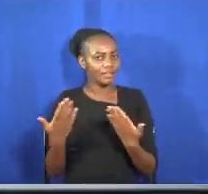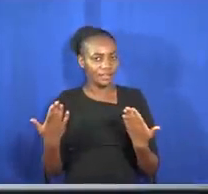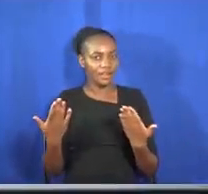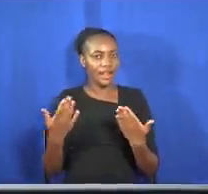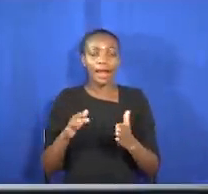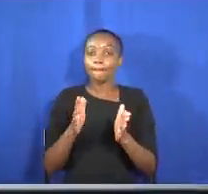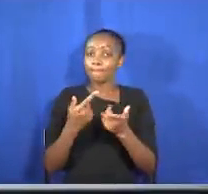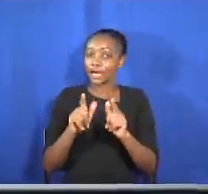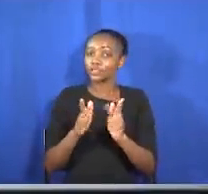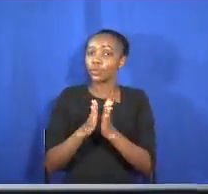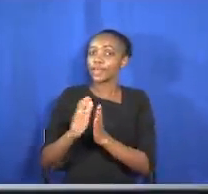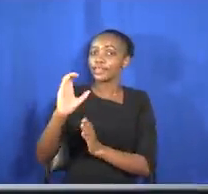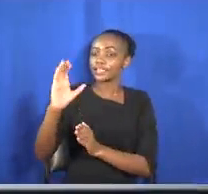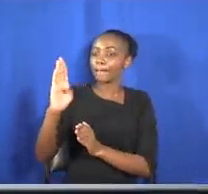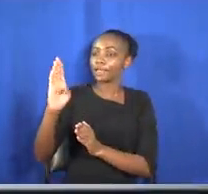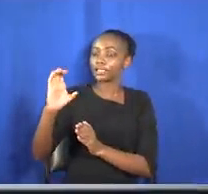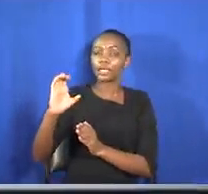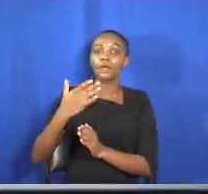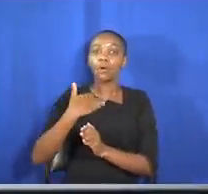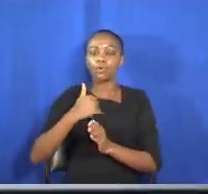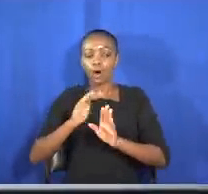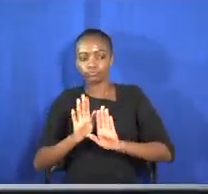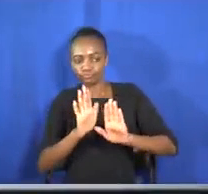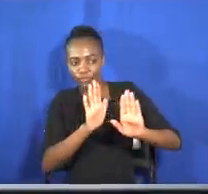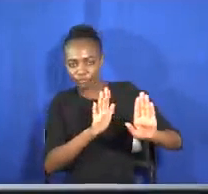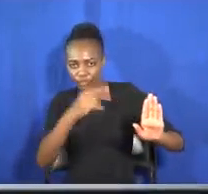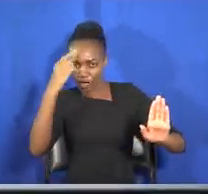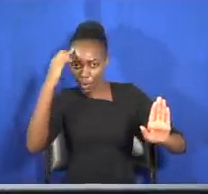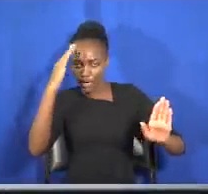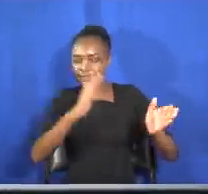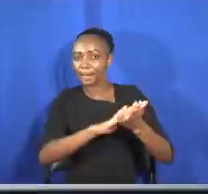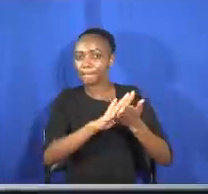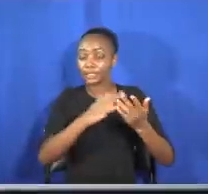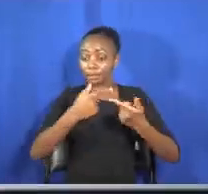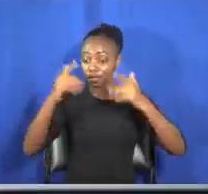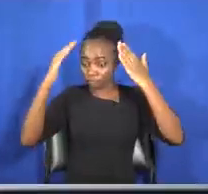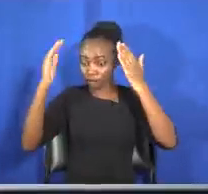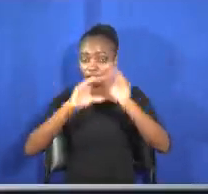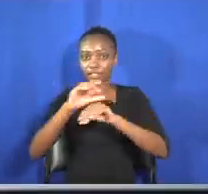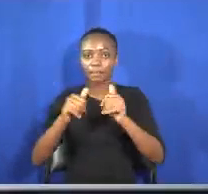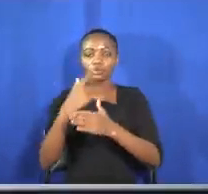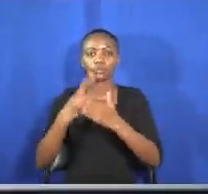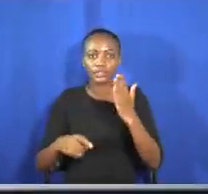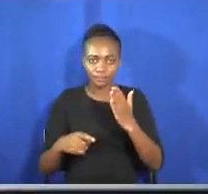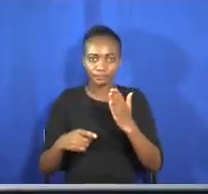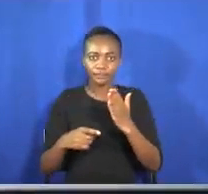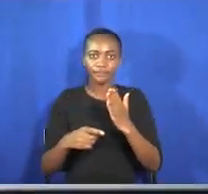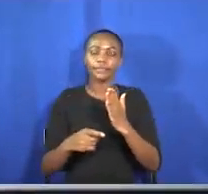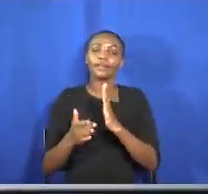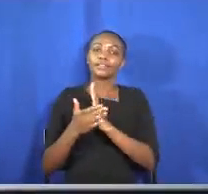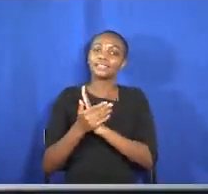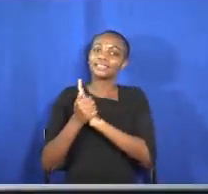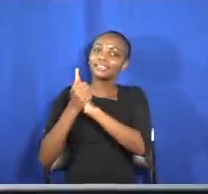activity. So with CBC, we are moving away from knowledge-based to